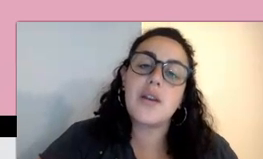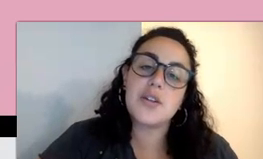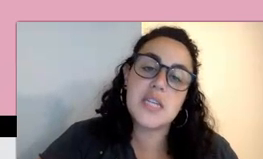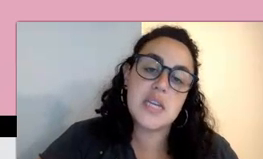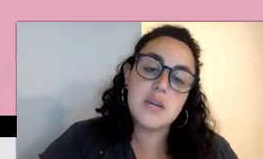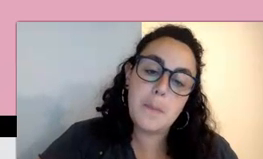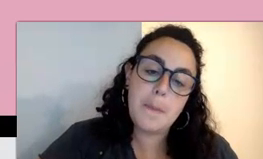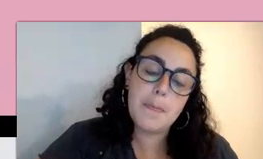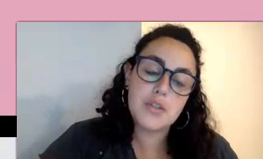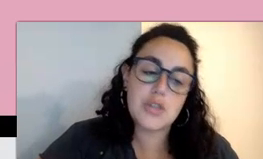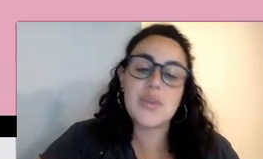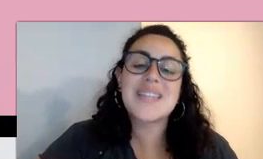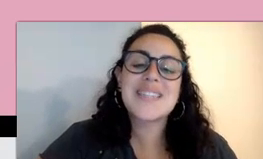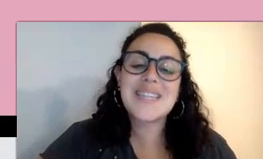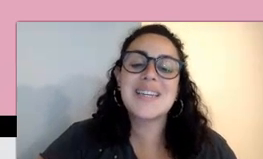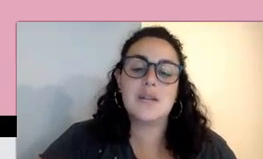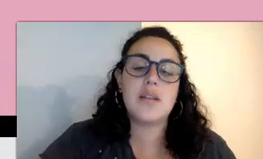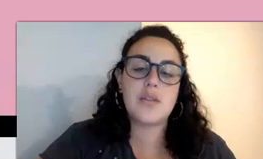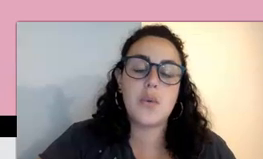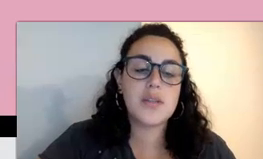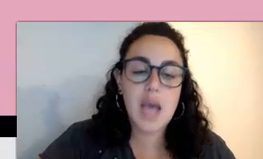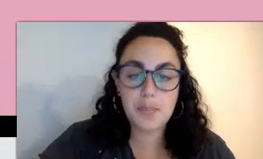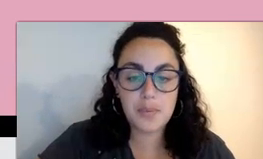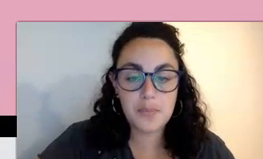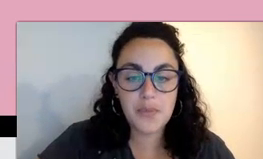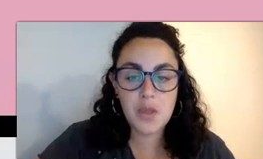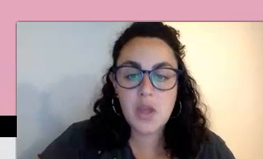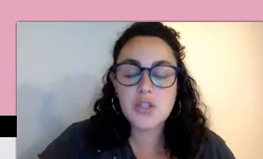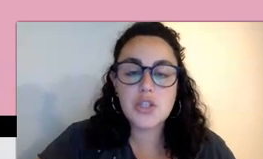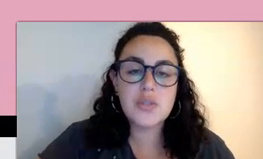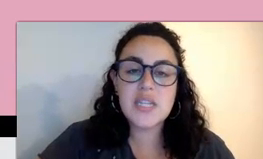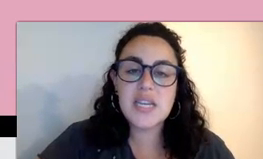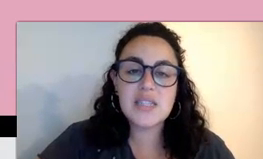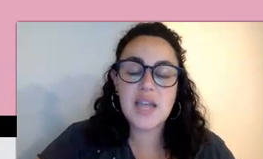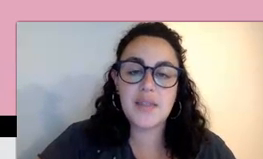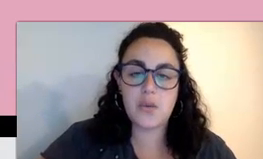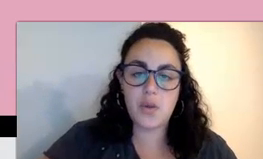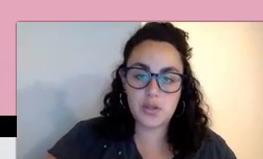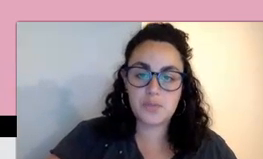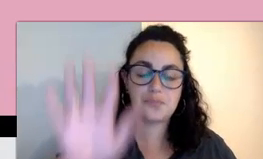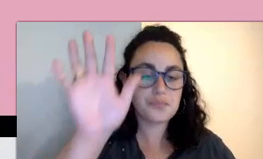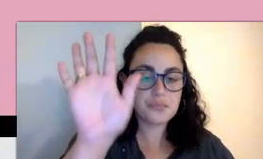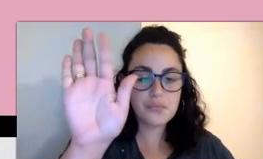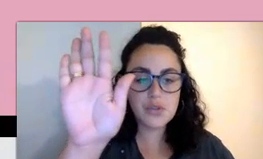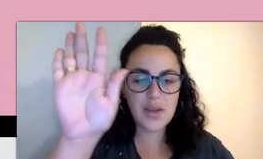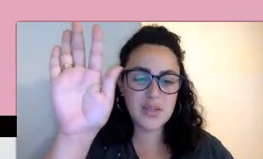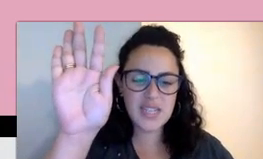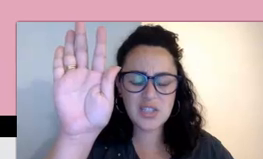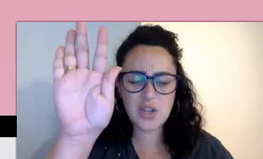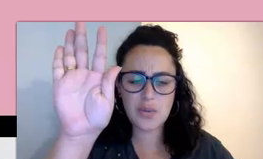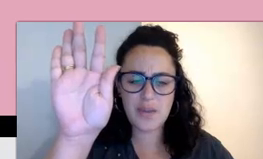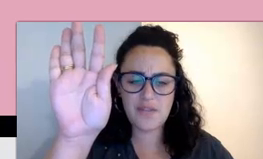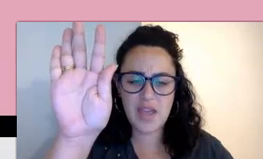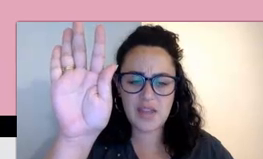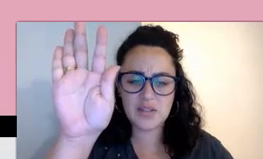know the letter T starts with T, like in the word top. To do T in sign language. So I always like